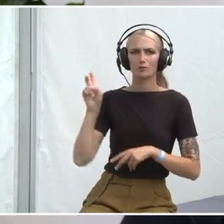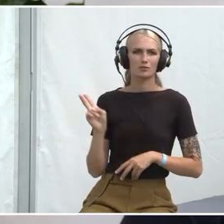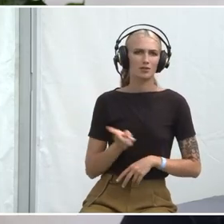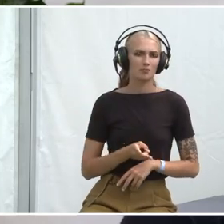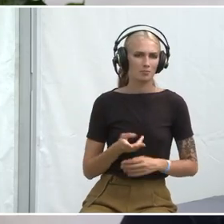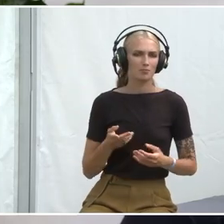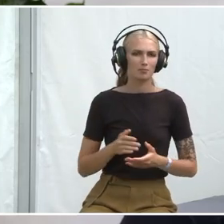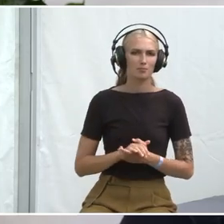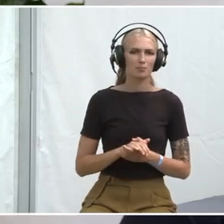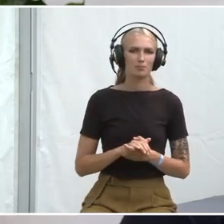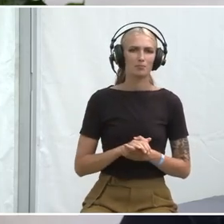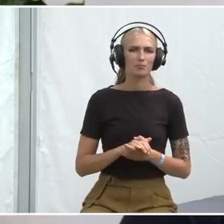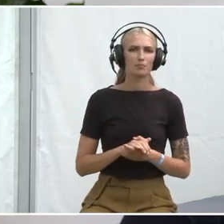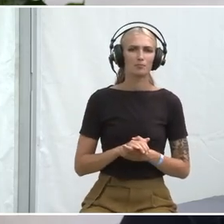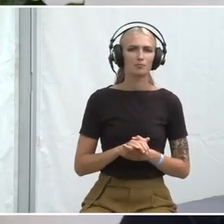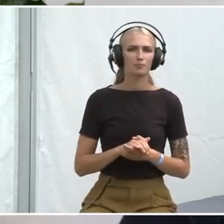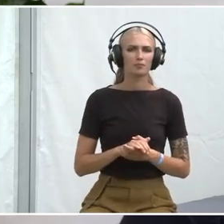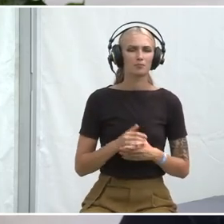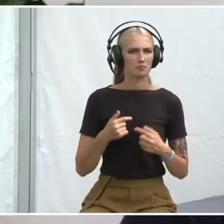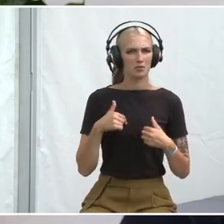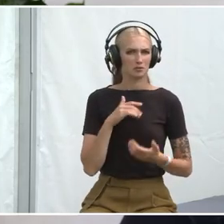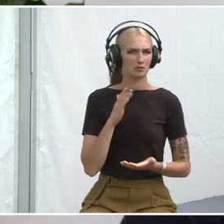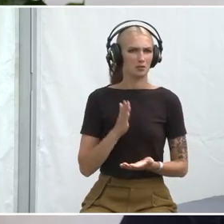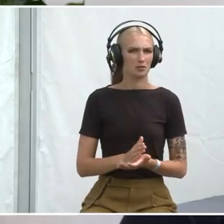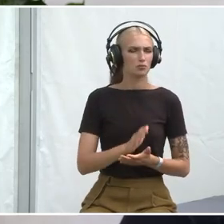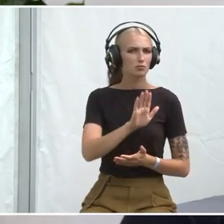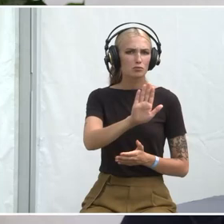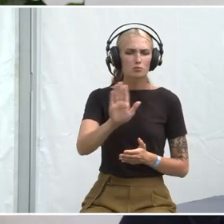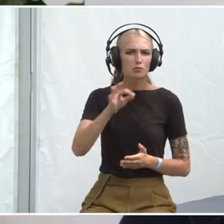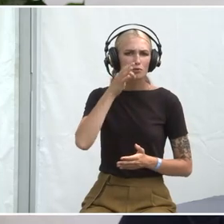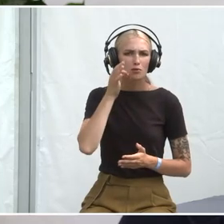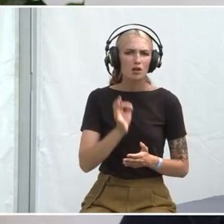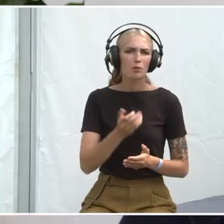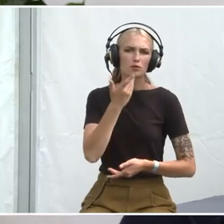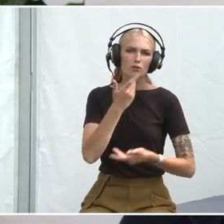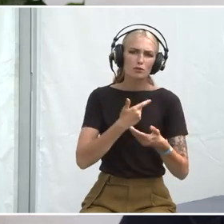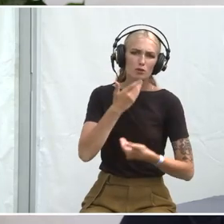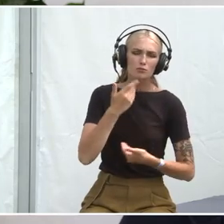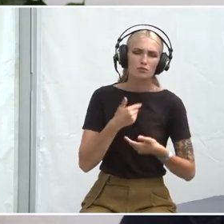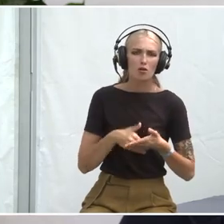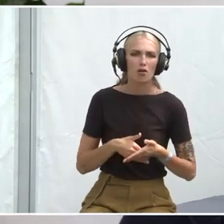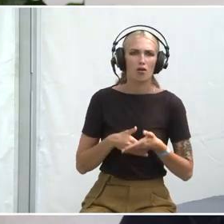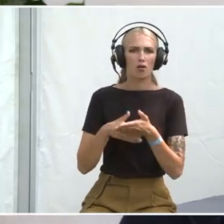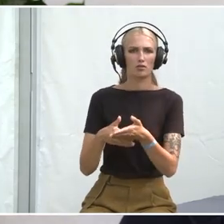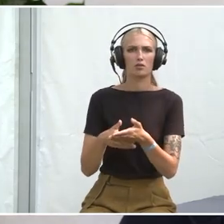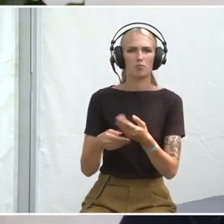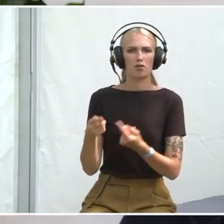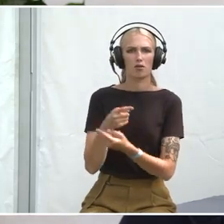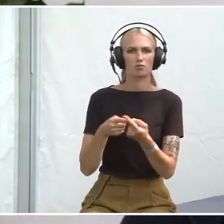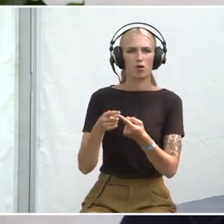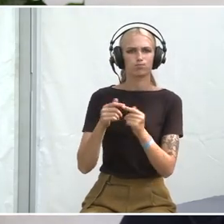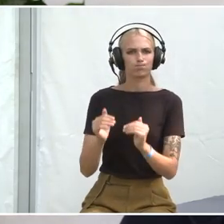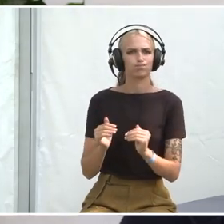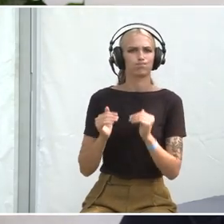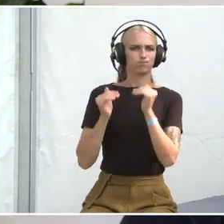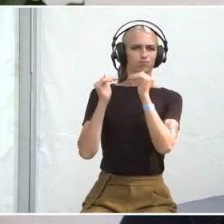sentiment. And I'm pretty sure that your experiences, your questions will help qualify the important conversation that we are